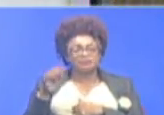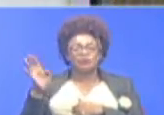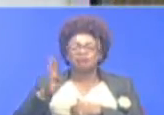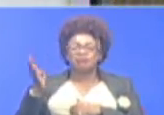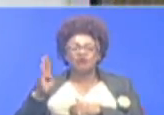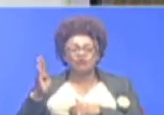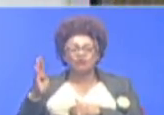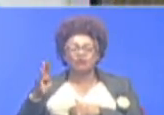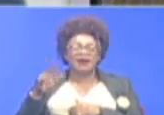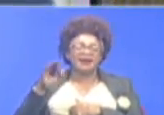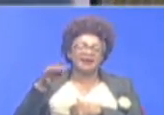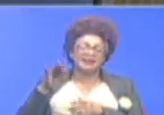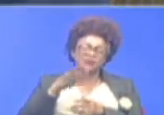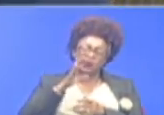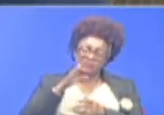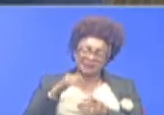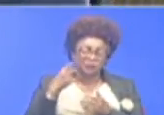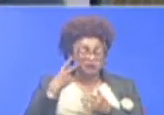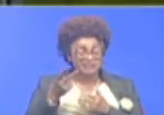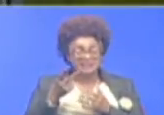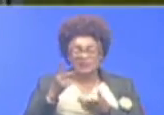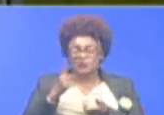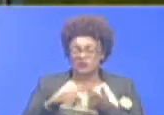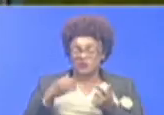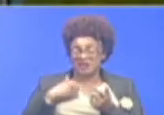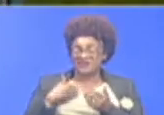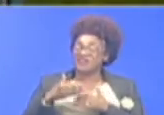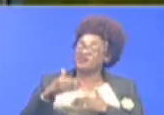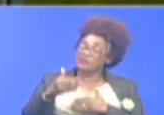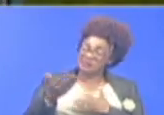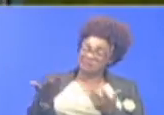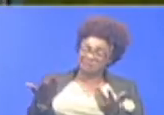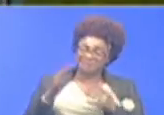which is water. Let's see what the future holds. All right, on that alert, we'll take a break here on NTV tonight.